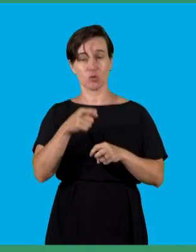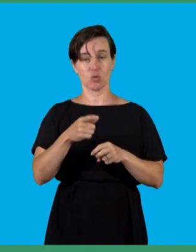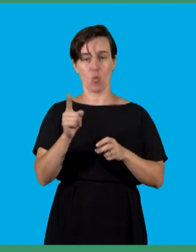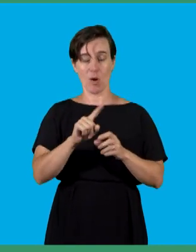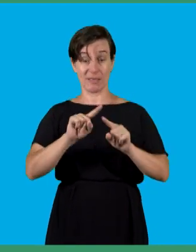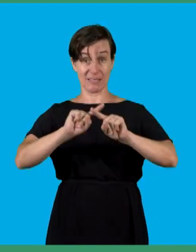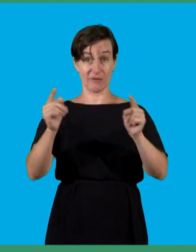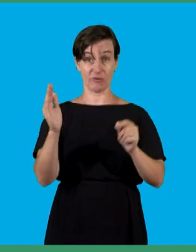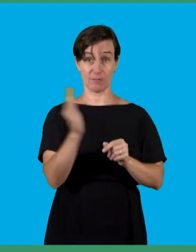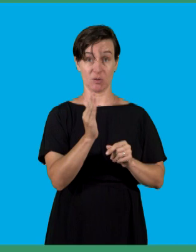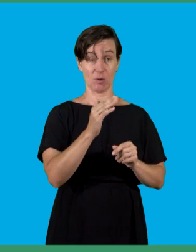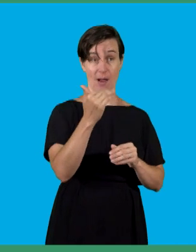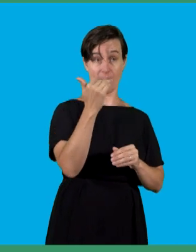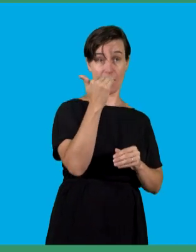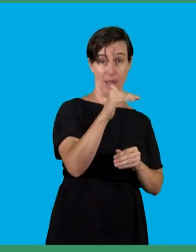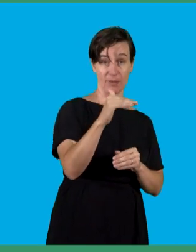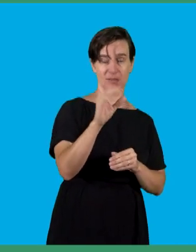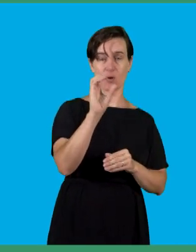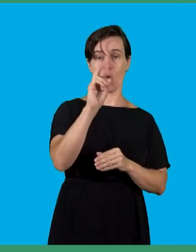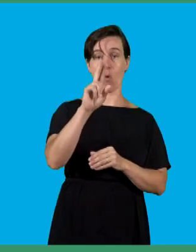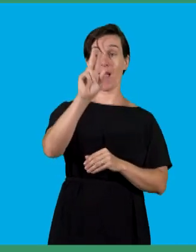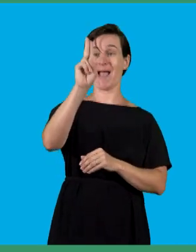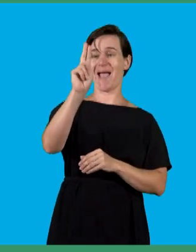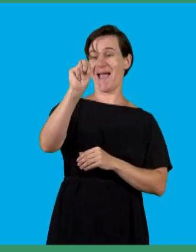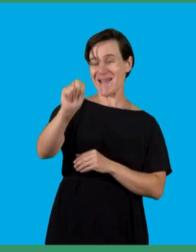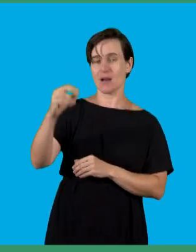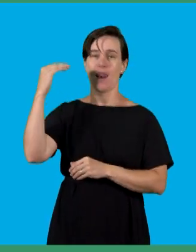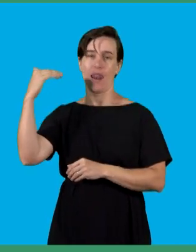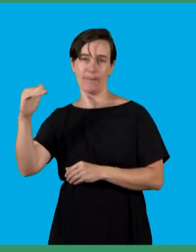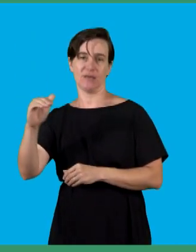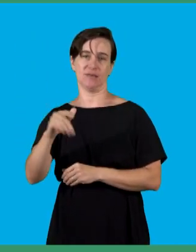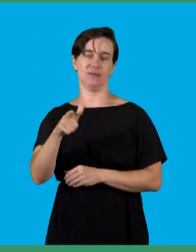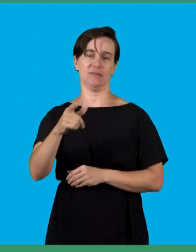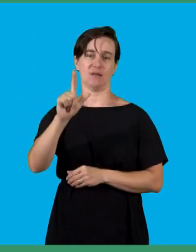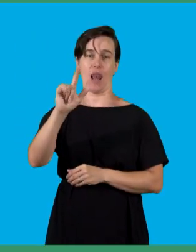between the concepts of limited and unlimited liability.